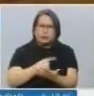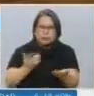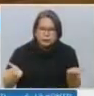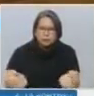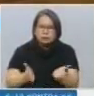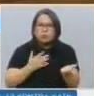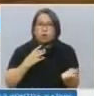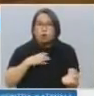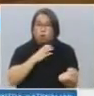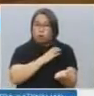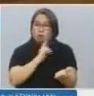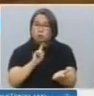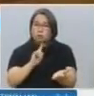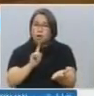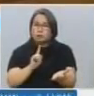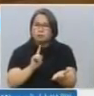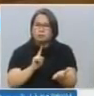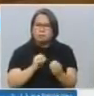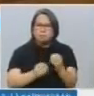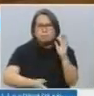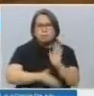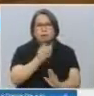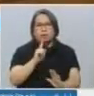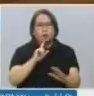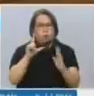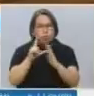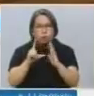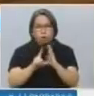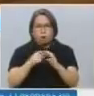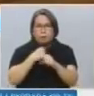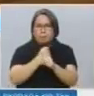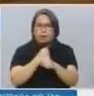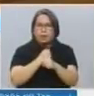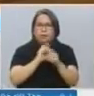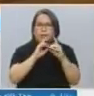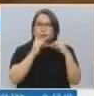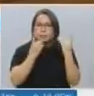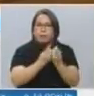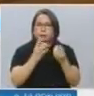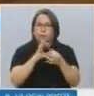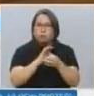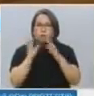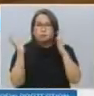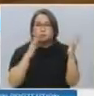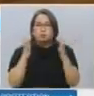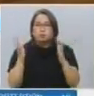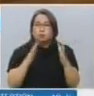Congress the passage of a law creating the Department of